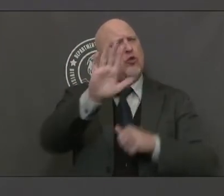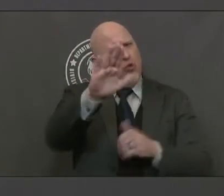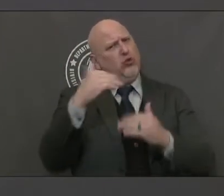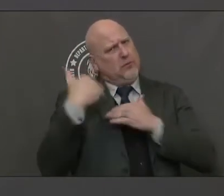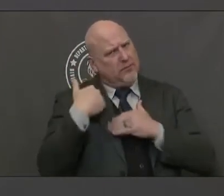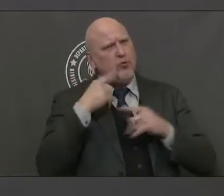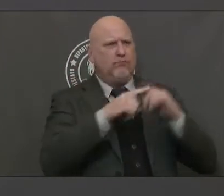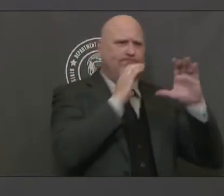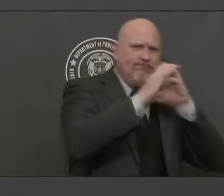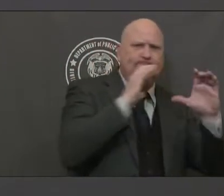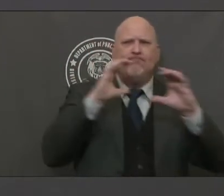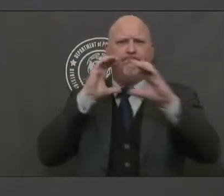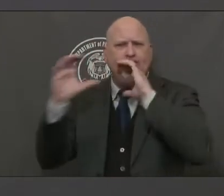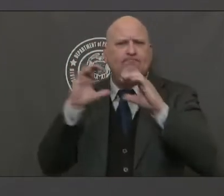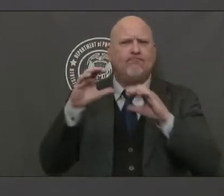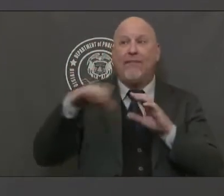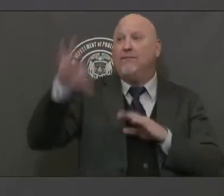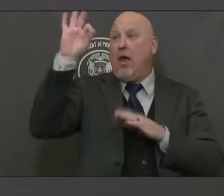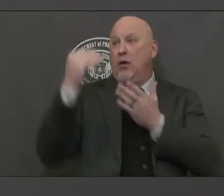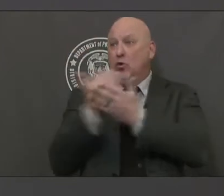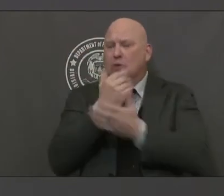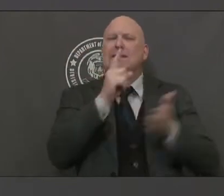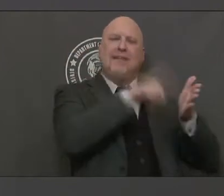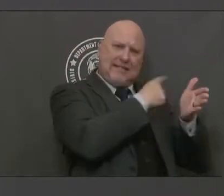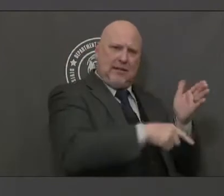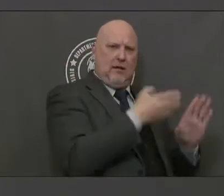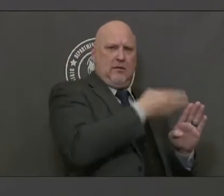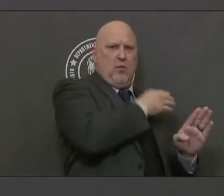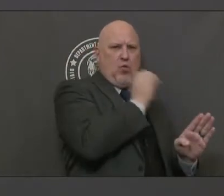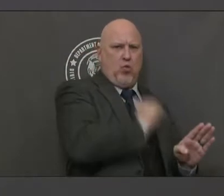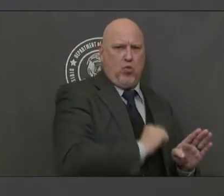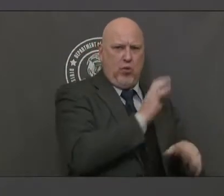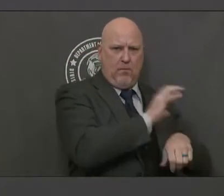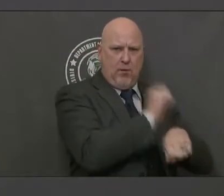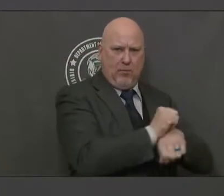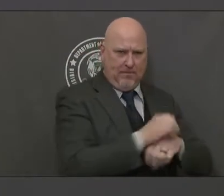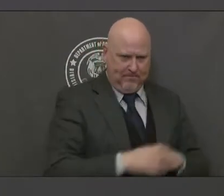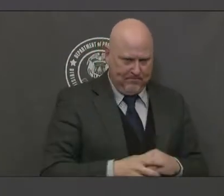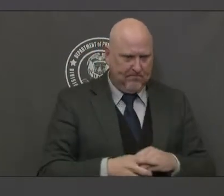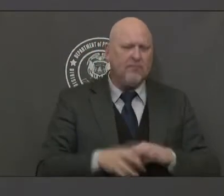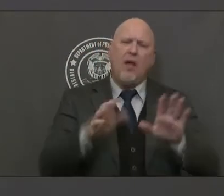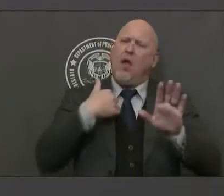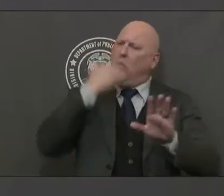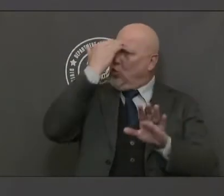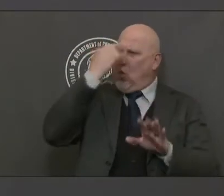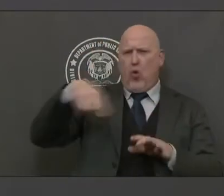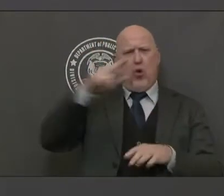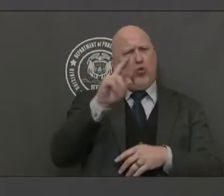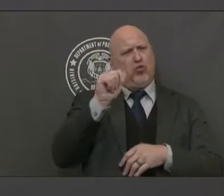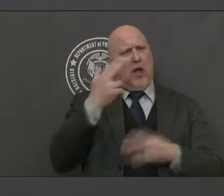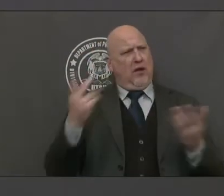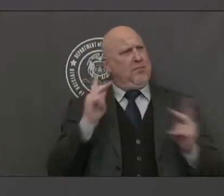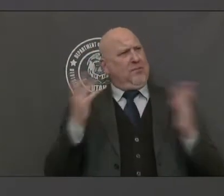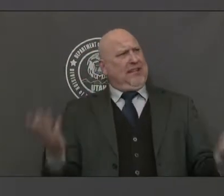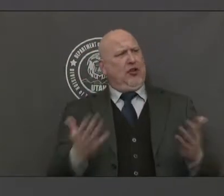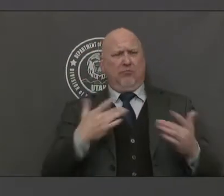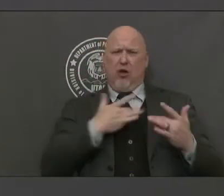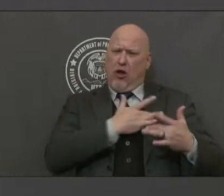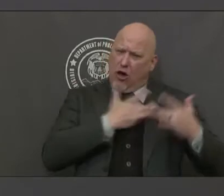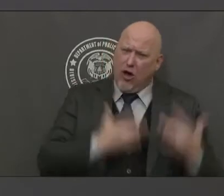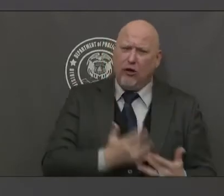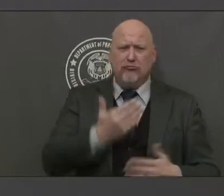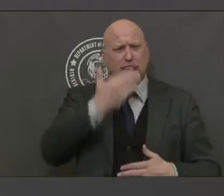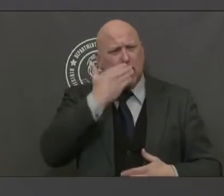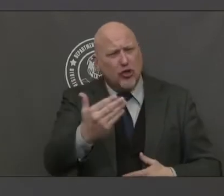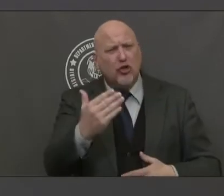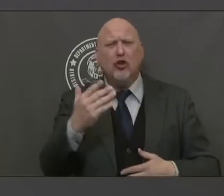And we know that Utahns are better than that. So please, please, please keep your appointments. We also have some other partners that are coming on, and I want to